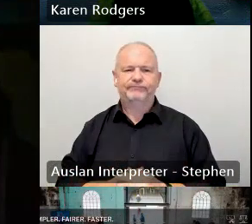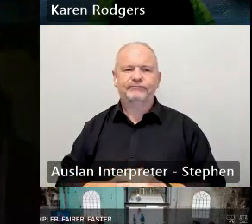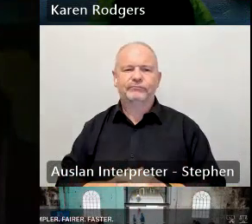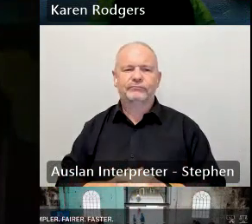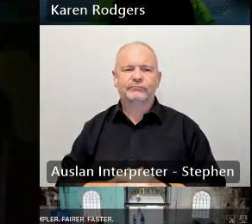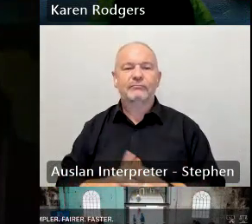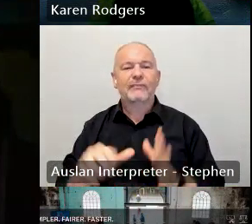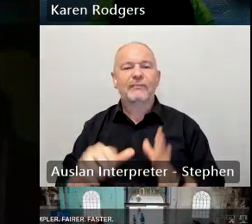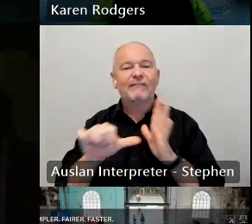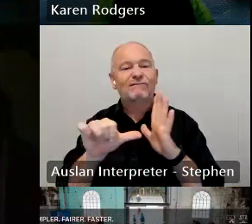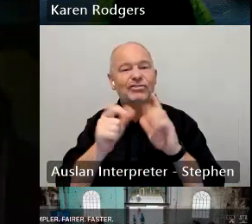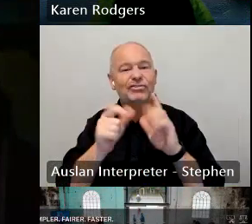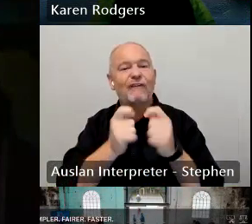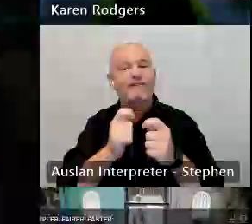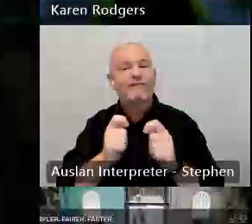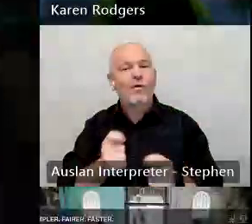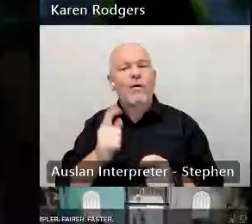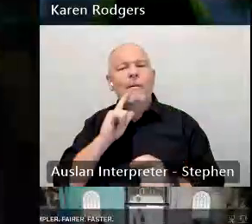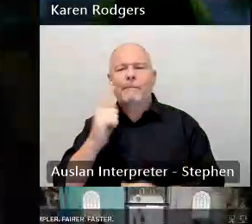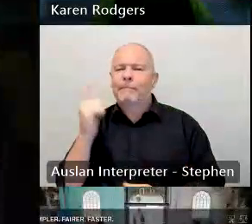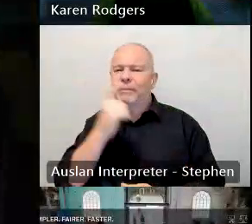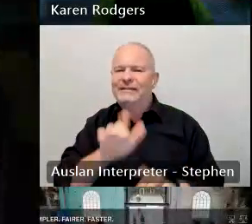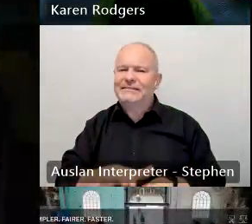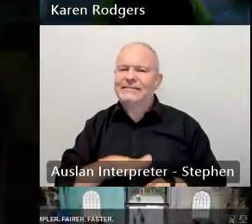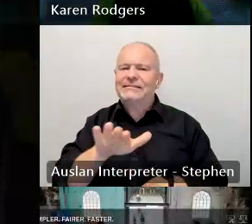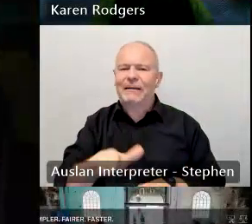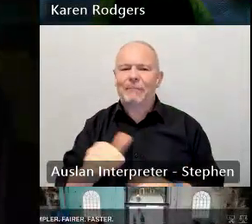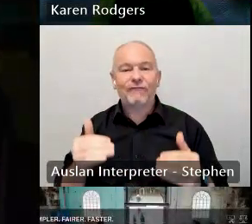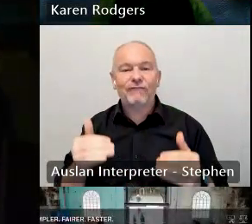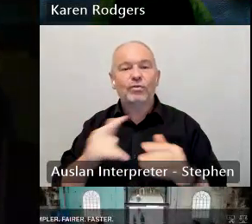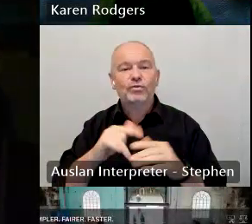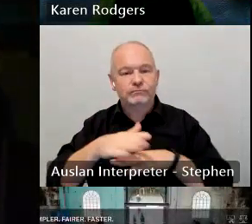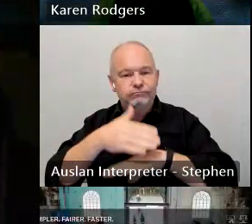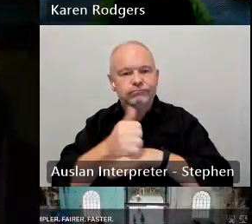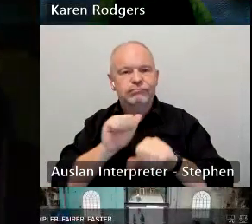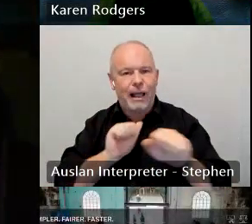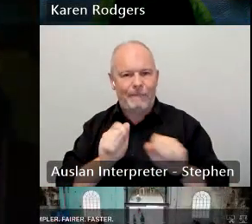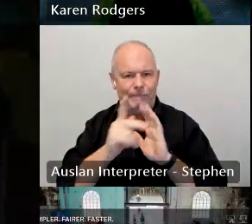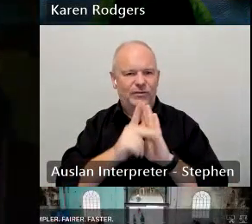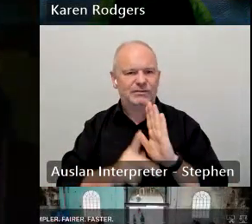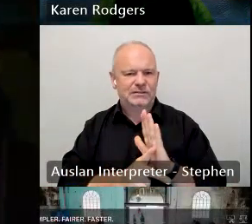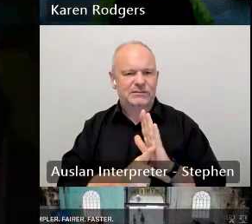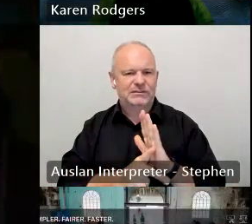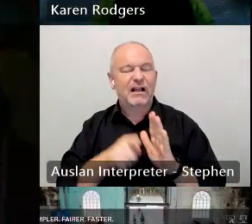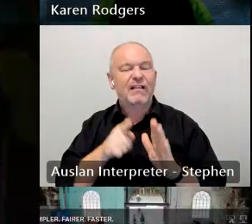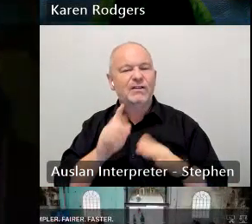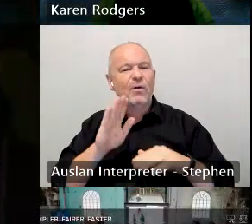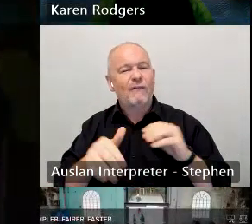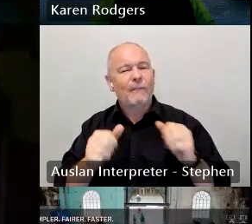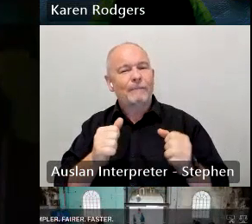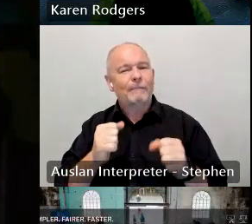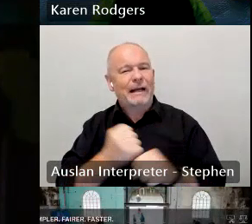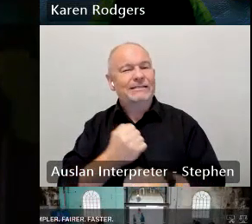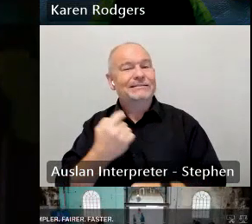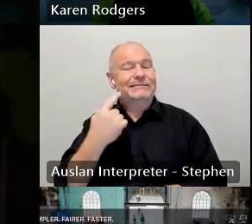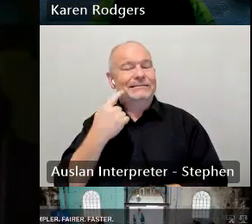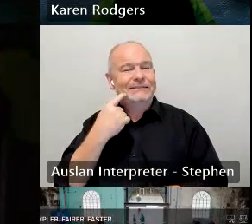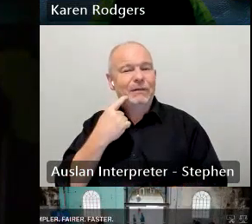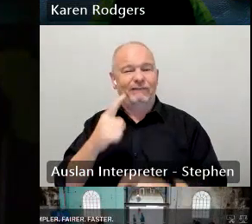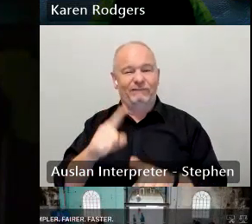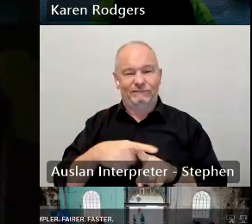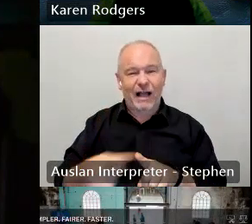funding reform is a major step forward in implementing our policy. This is about making it simpler, faster, and